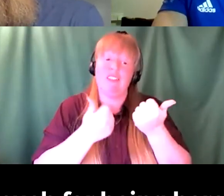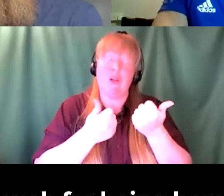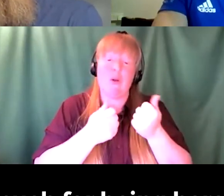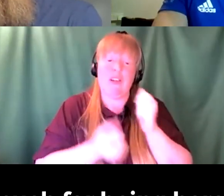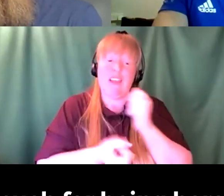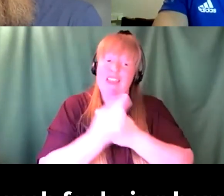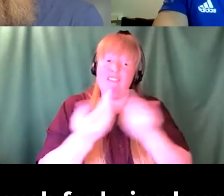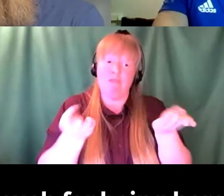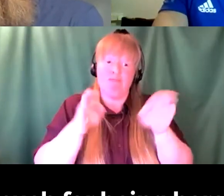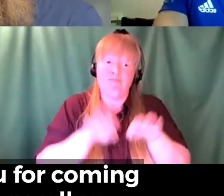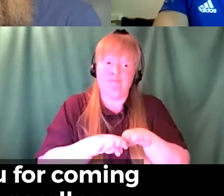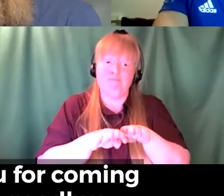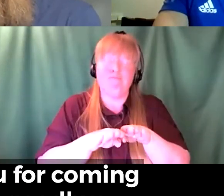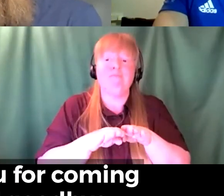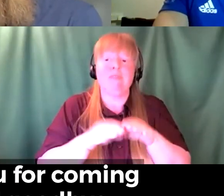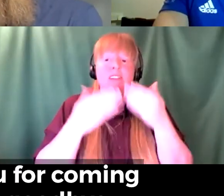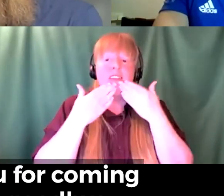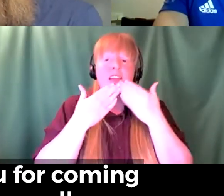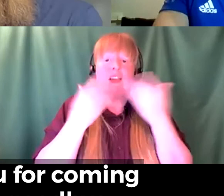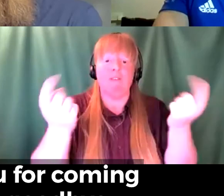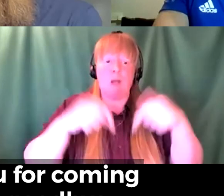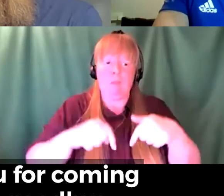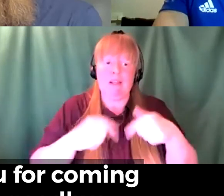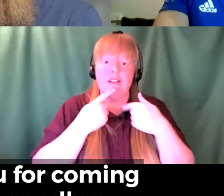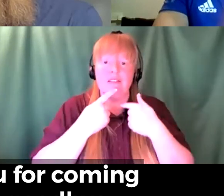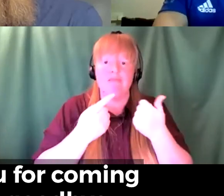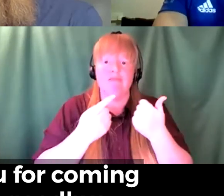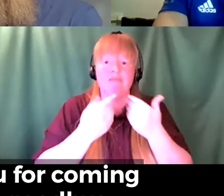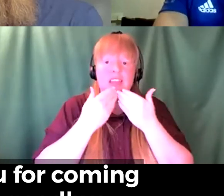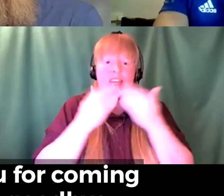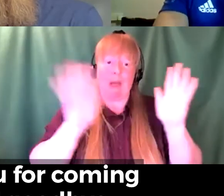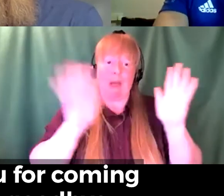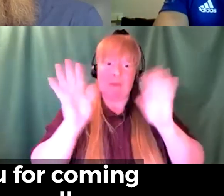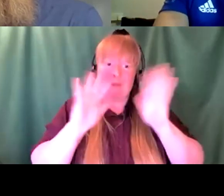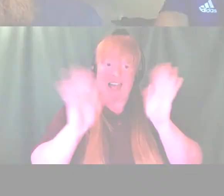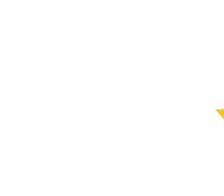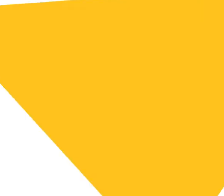you all very much for being here, and thank you for coming tonight. And goodbye.